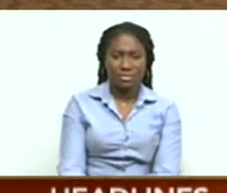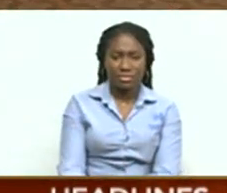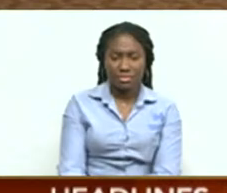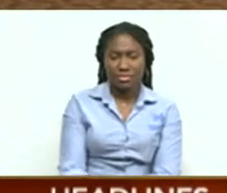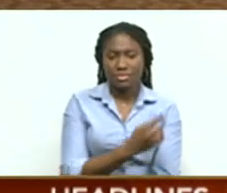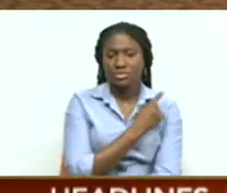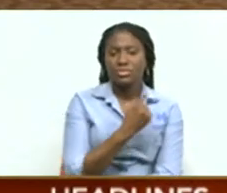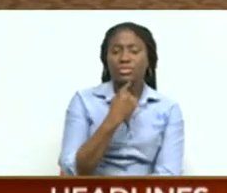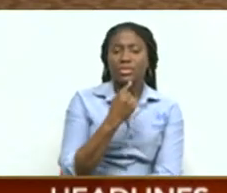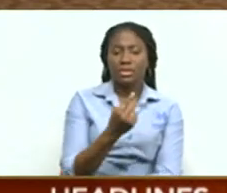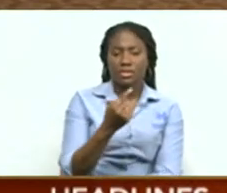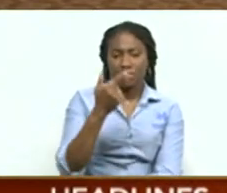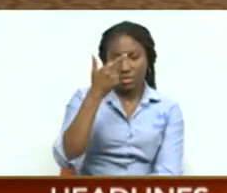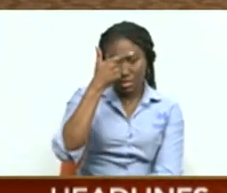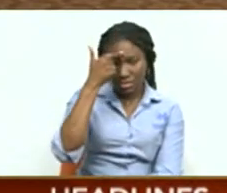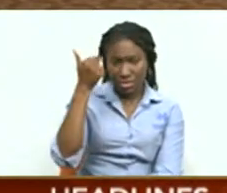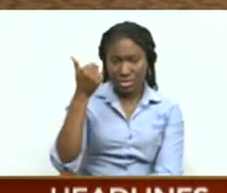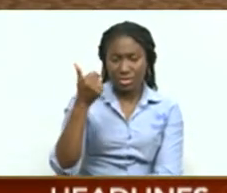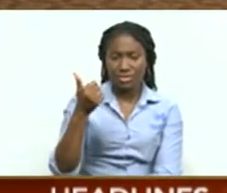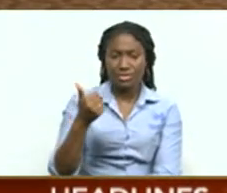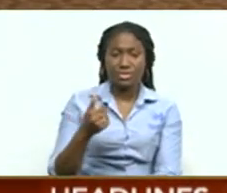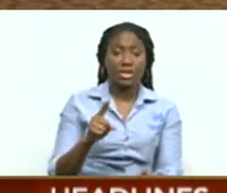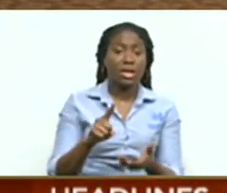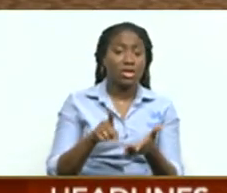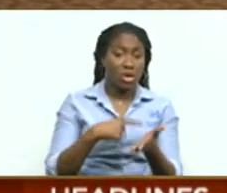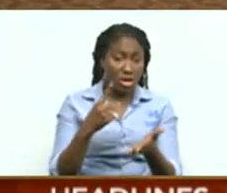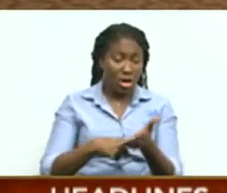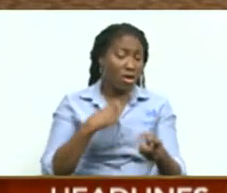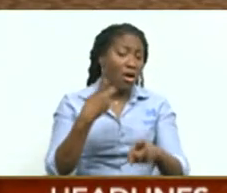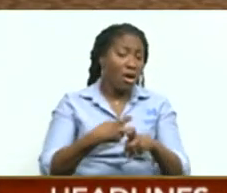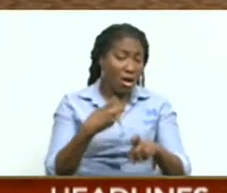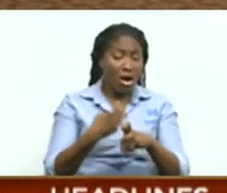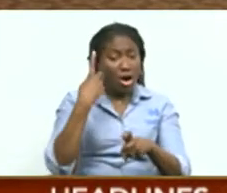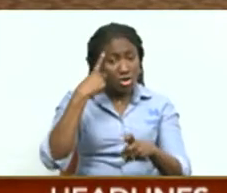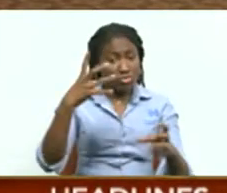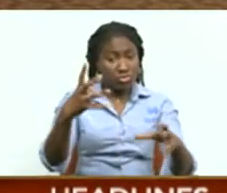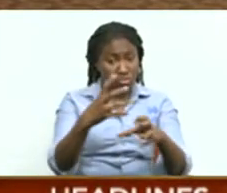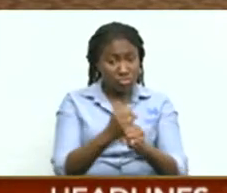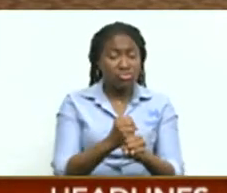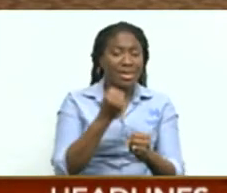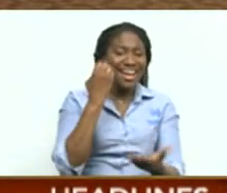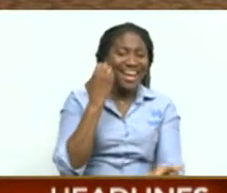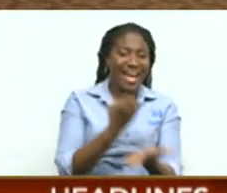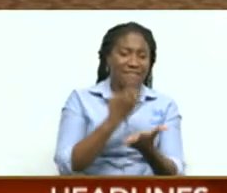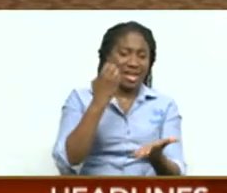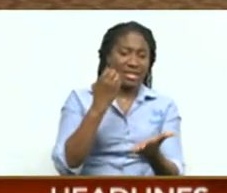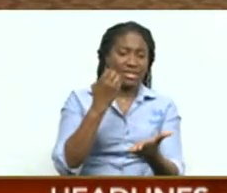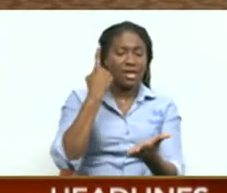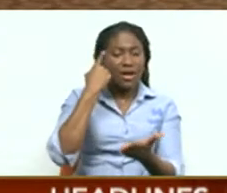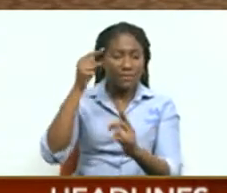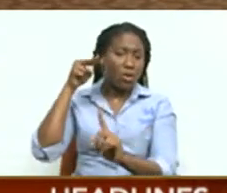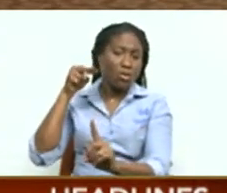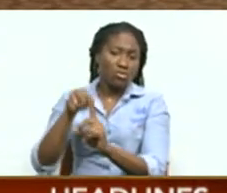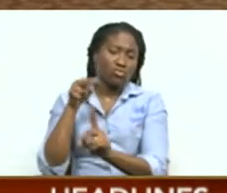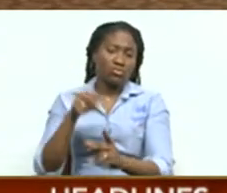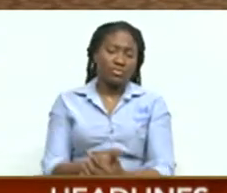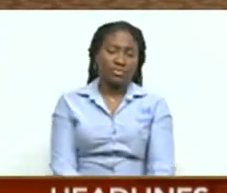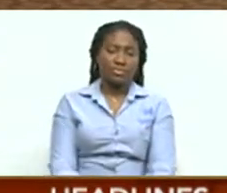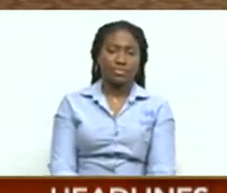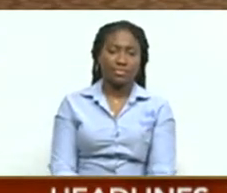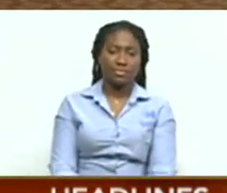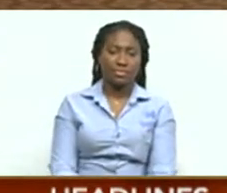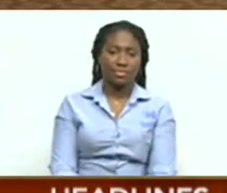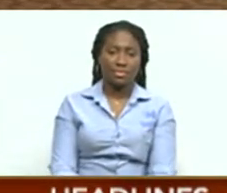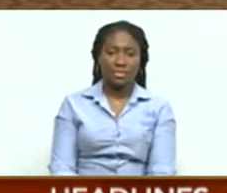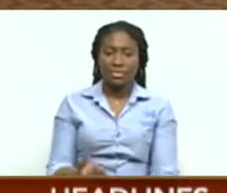of intelligence to evidence is a significant step in bringing anybody to justice. In and without the witness yes. statement, you